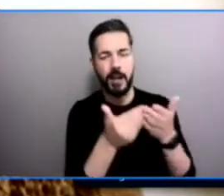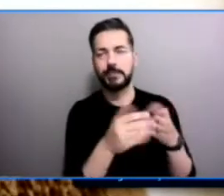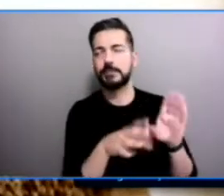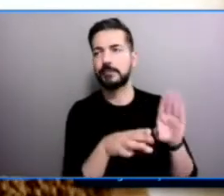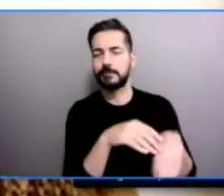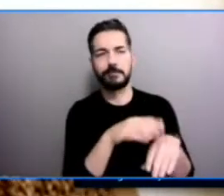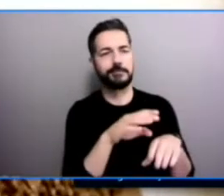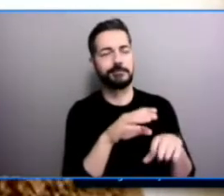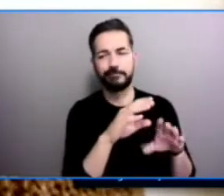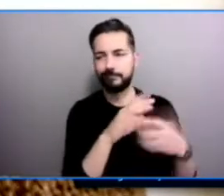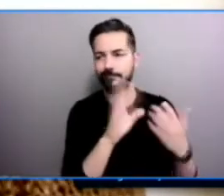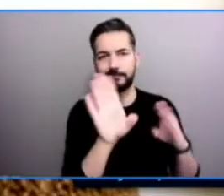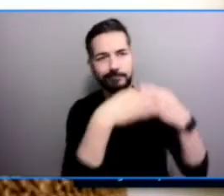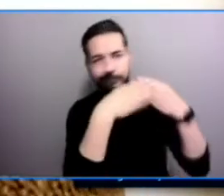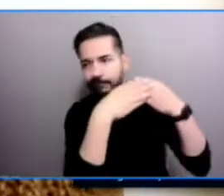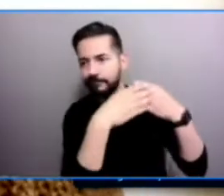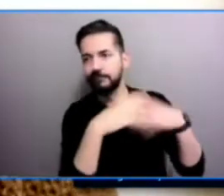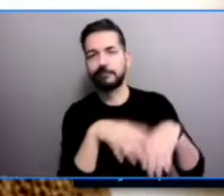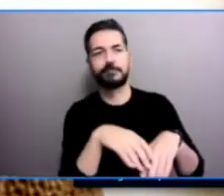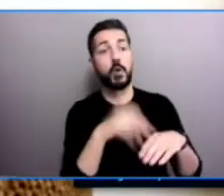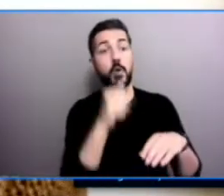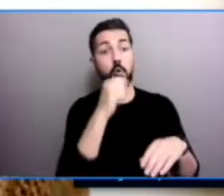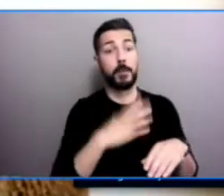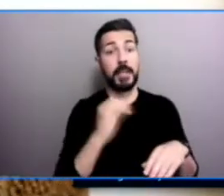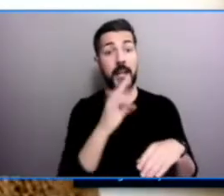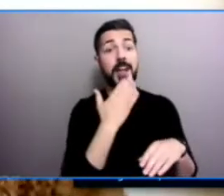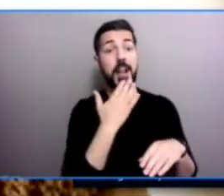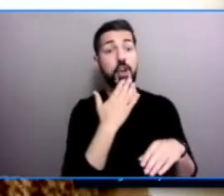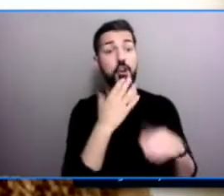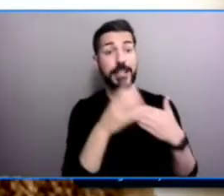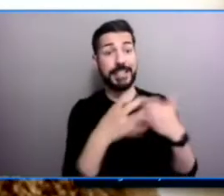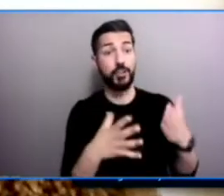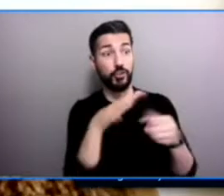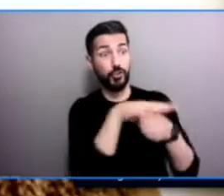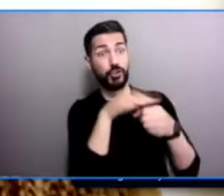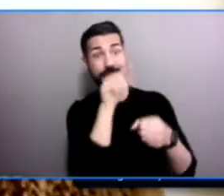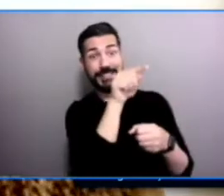which is a small nonprofit here in Nebraska.